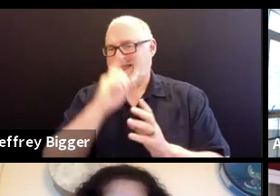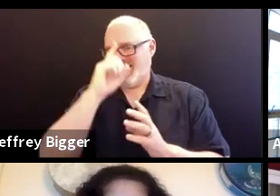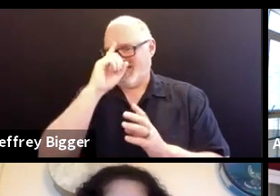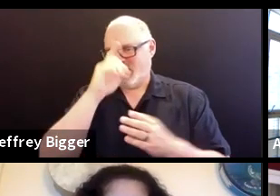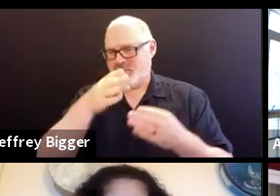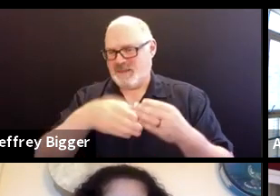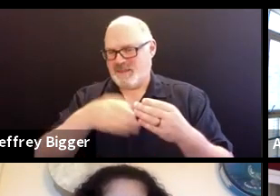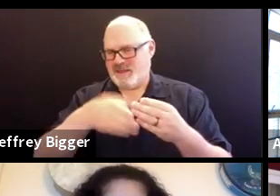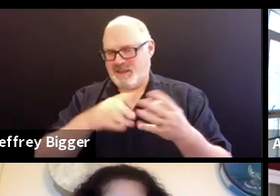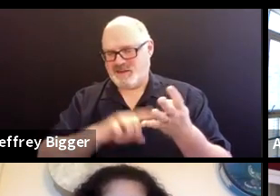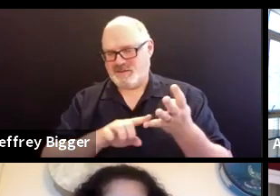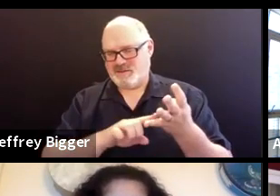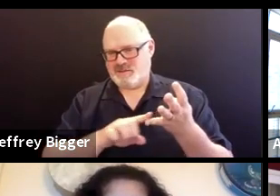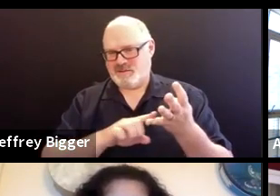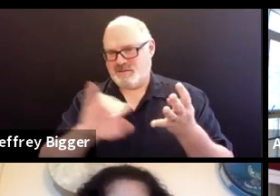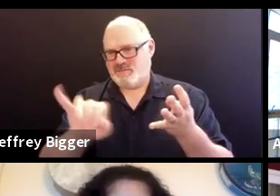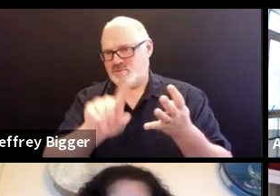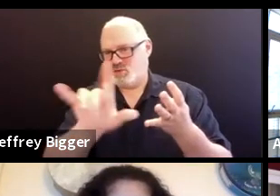of July,